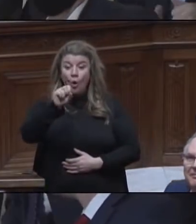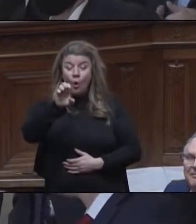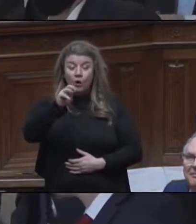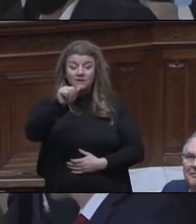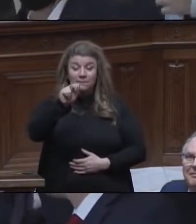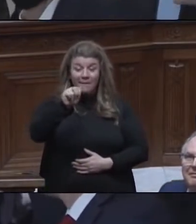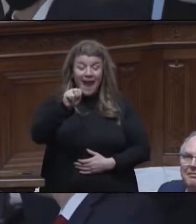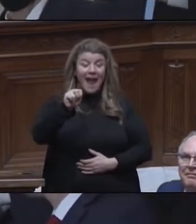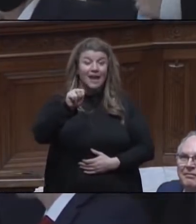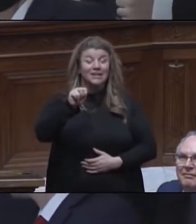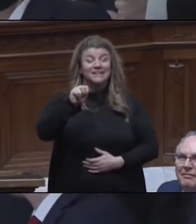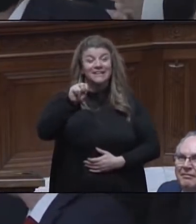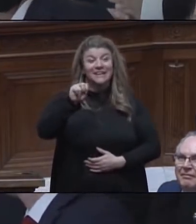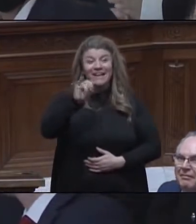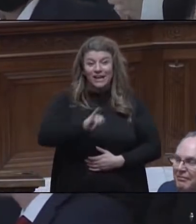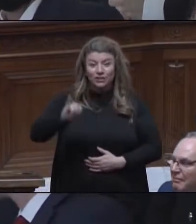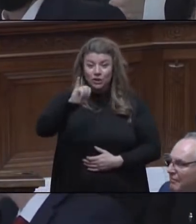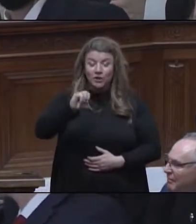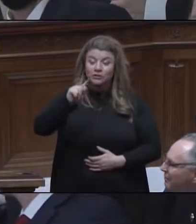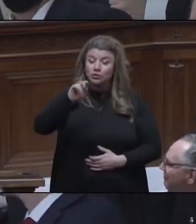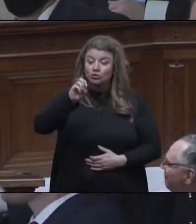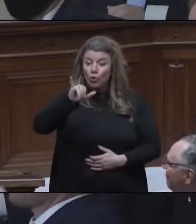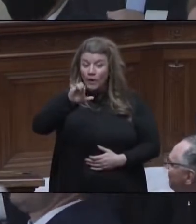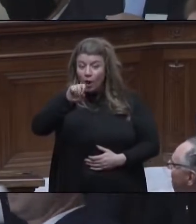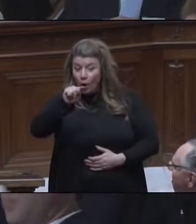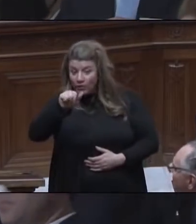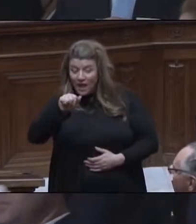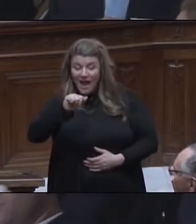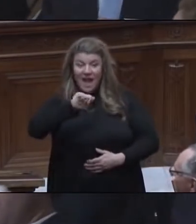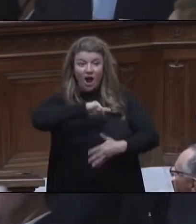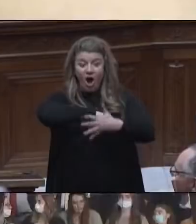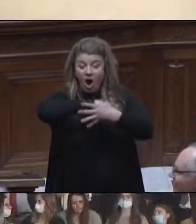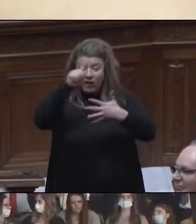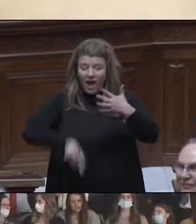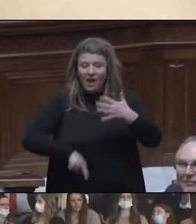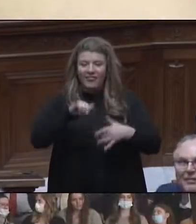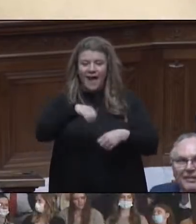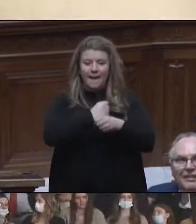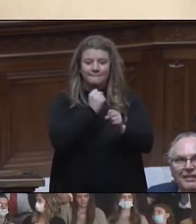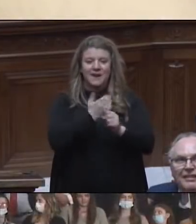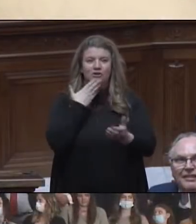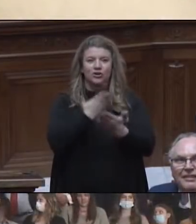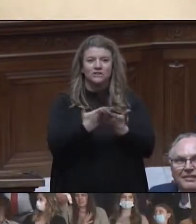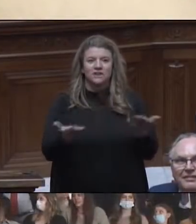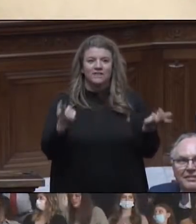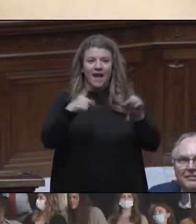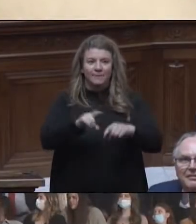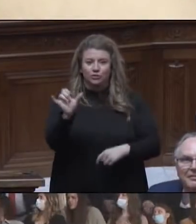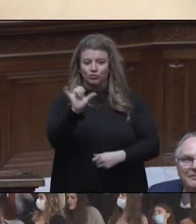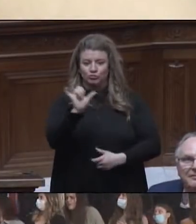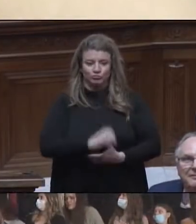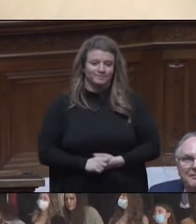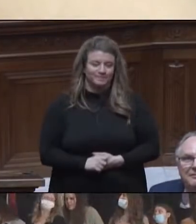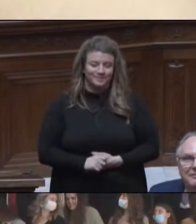West Virginia Lottery, Toyota, and all the others that made all this good stuff happen as well.